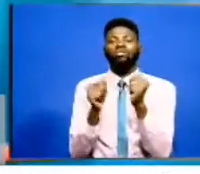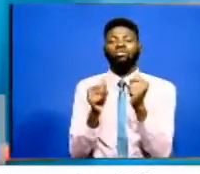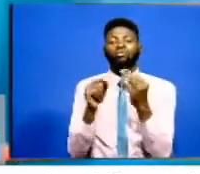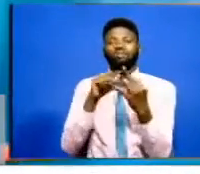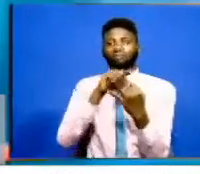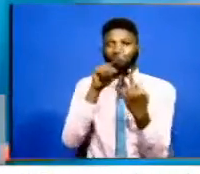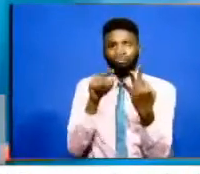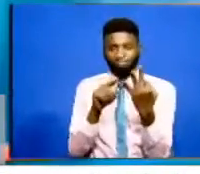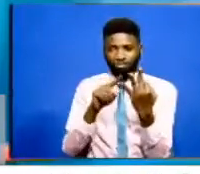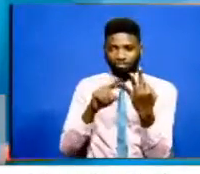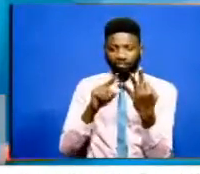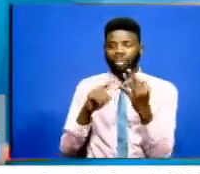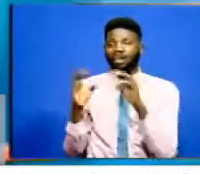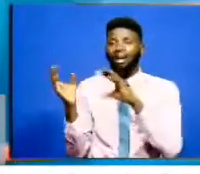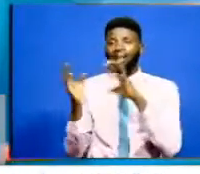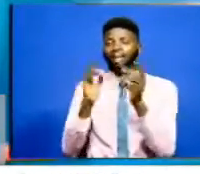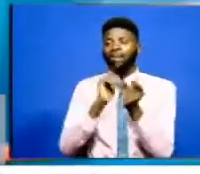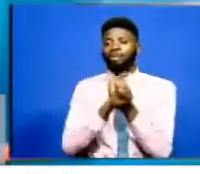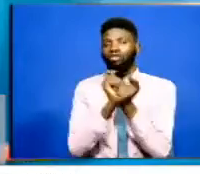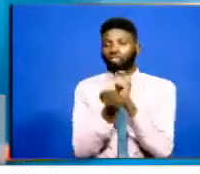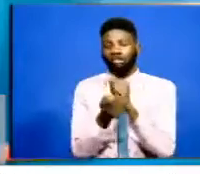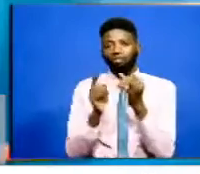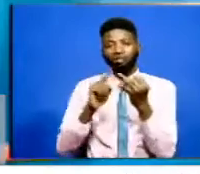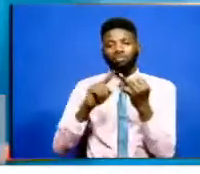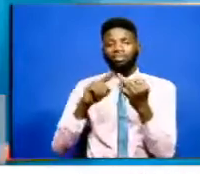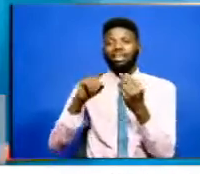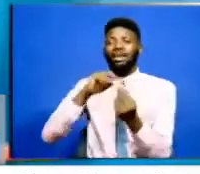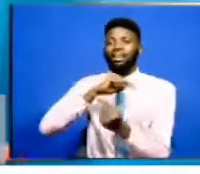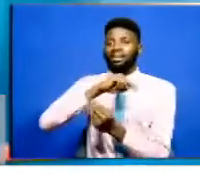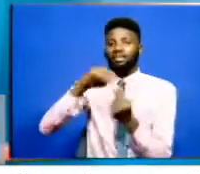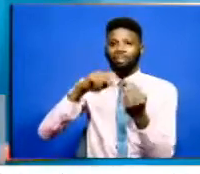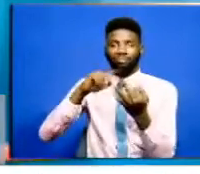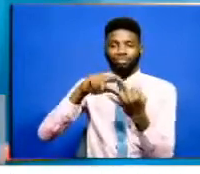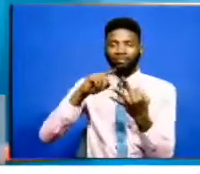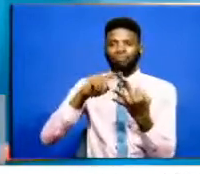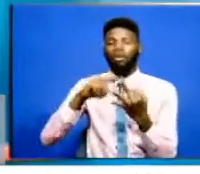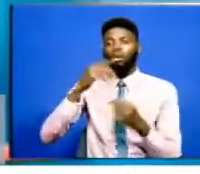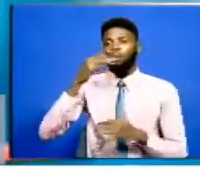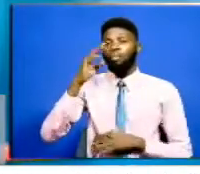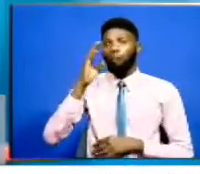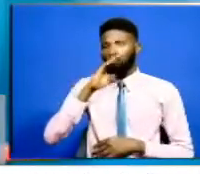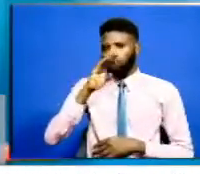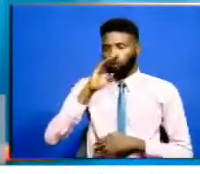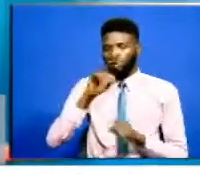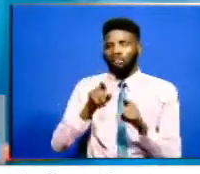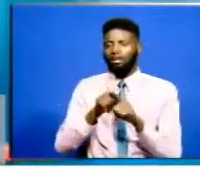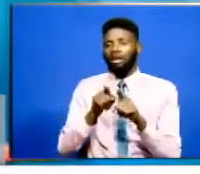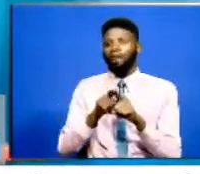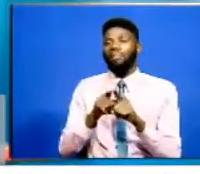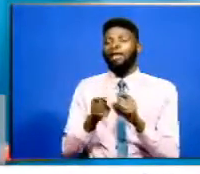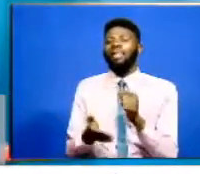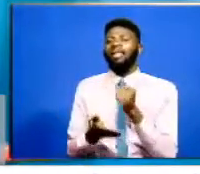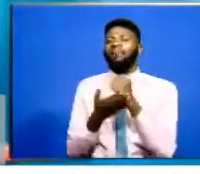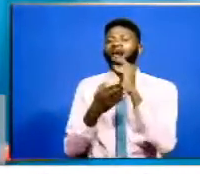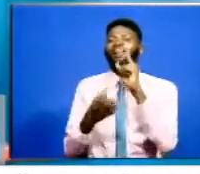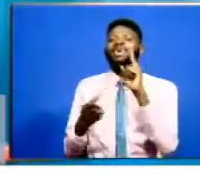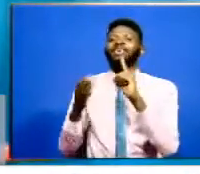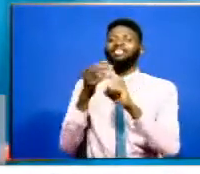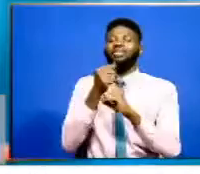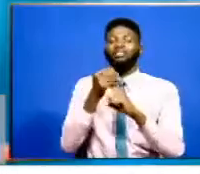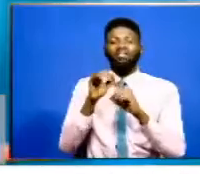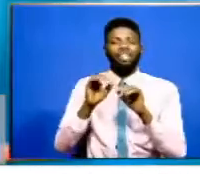change, nature, and pollution, and to secure sustainable